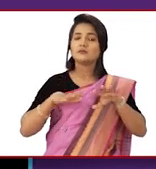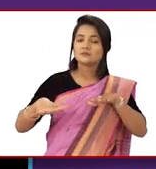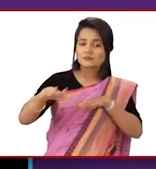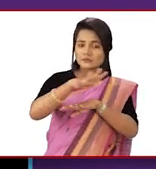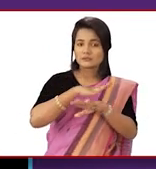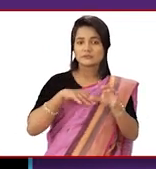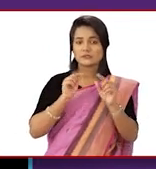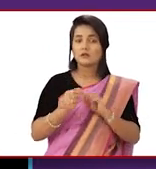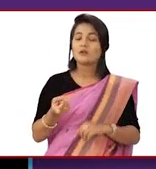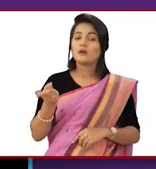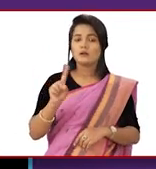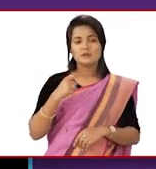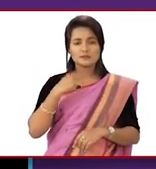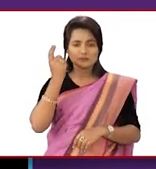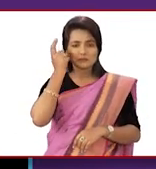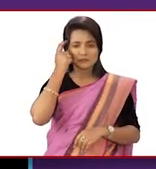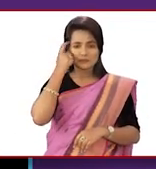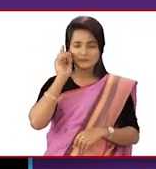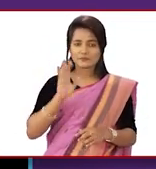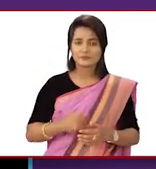speak. And I think that